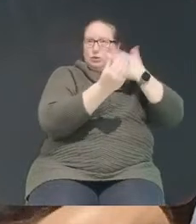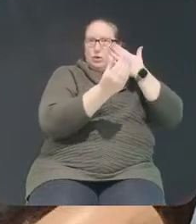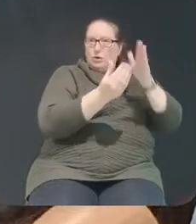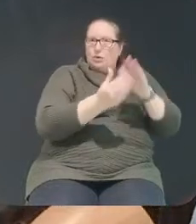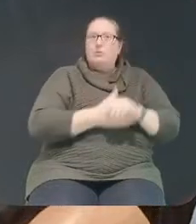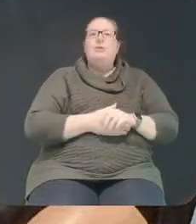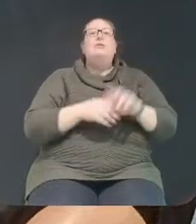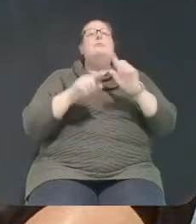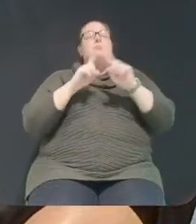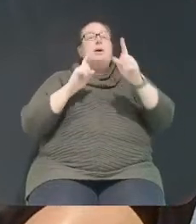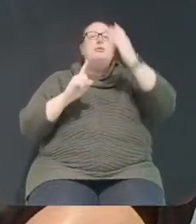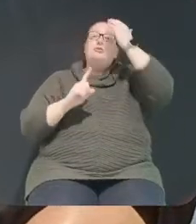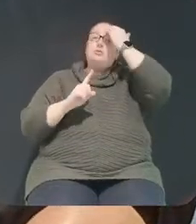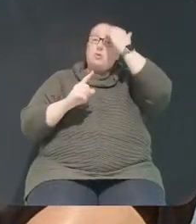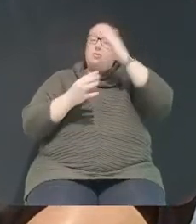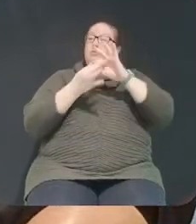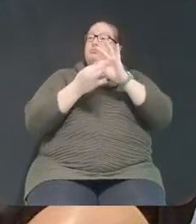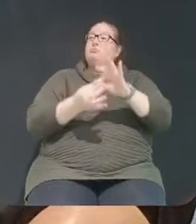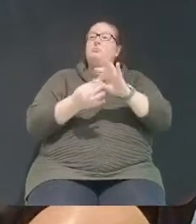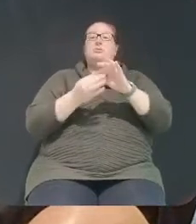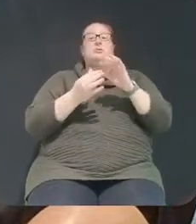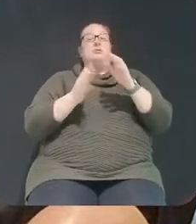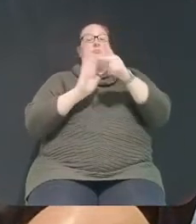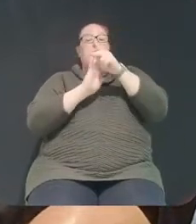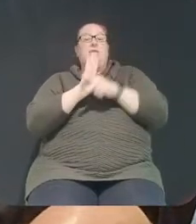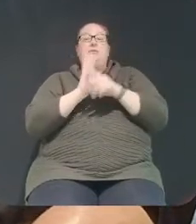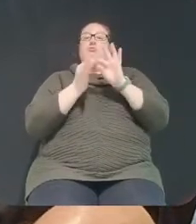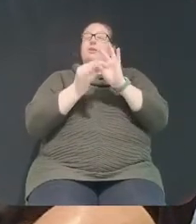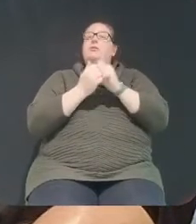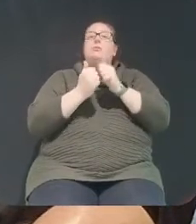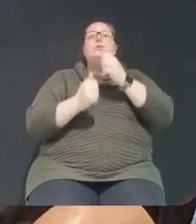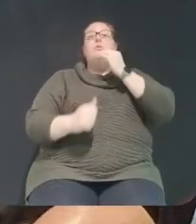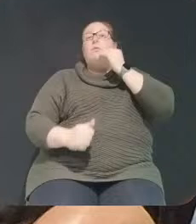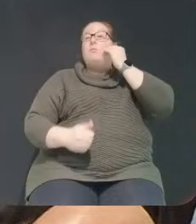address policies relating to homelessness from the city's perspective.